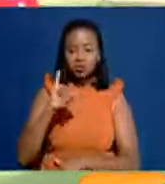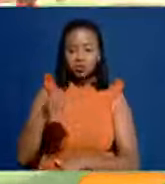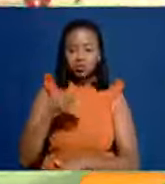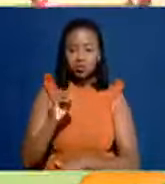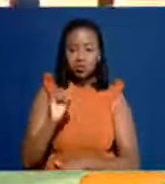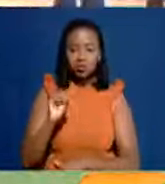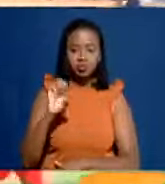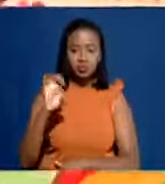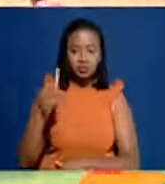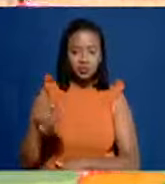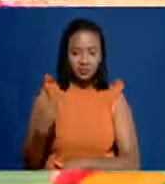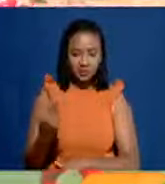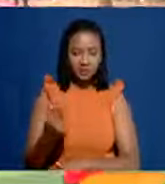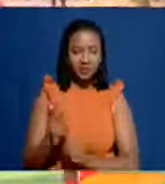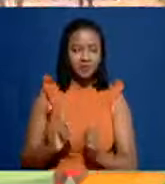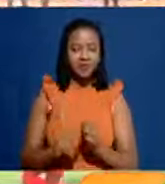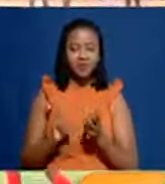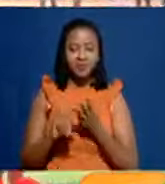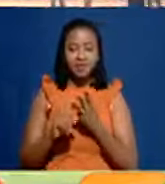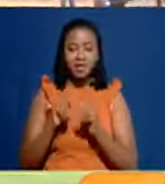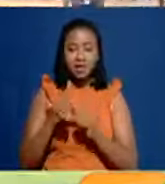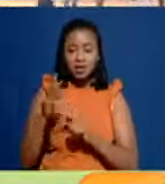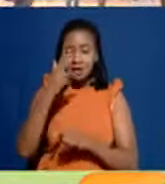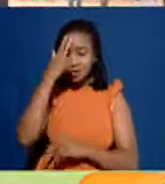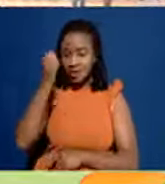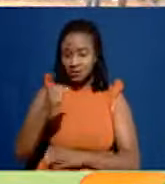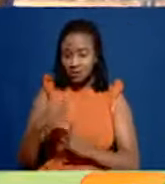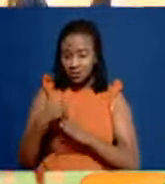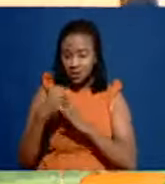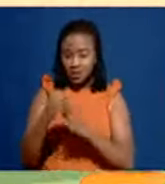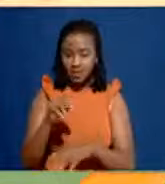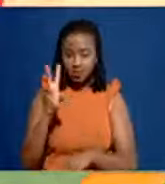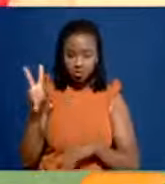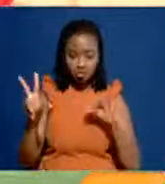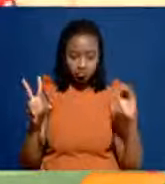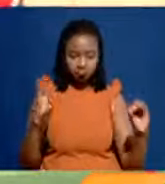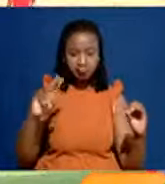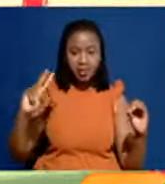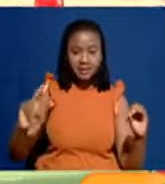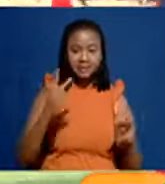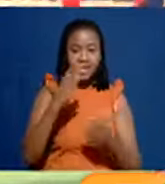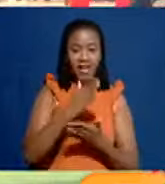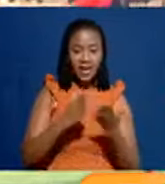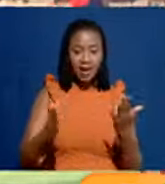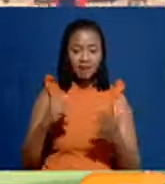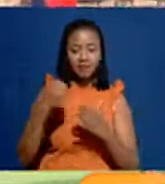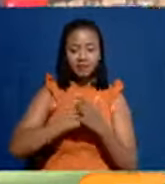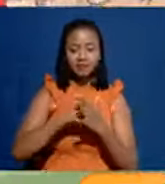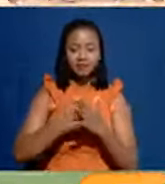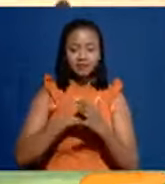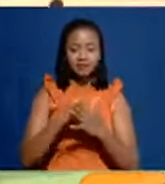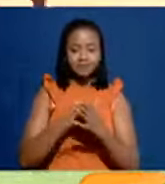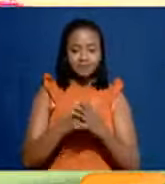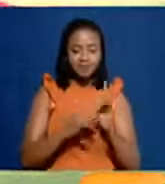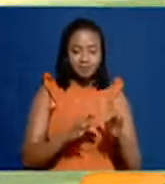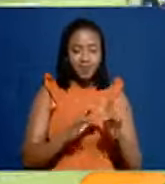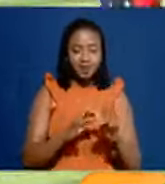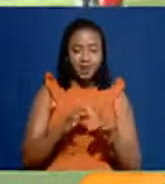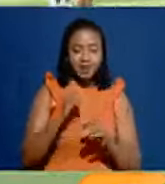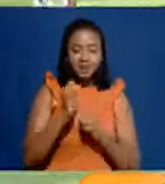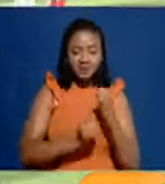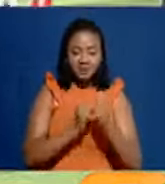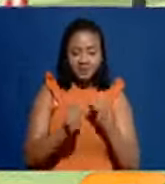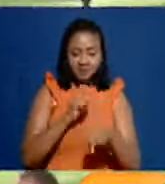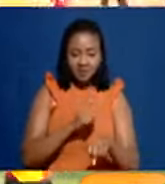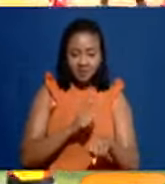Lucere. Kajiado led 2-0 at the break, and in the second half, they put in the game beyond Gusii in the 55th